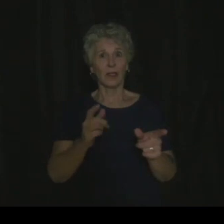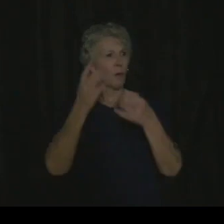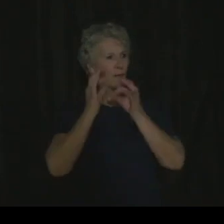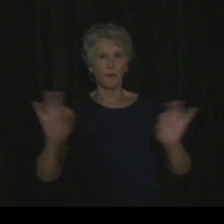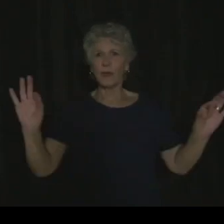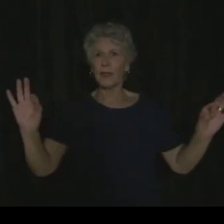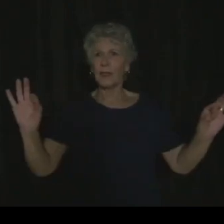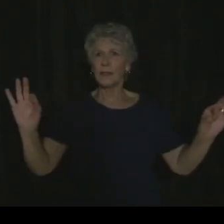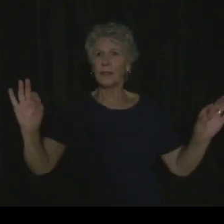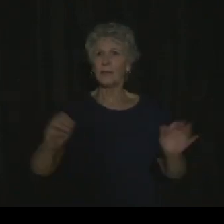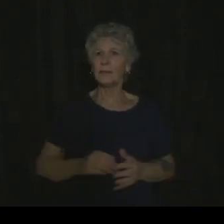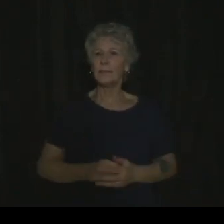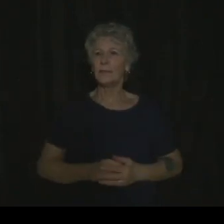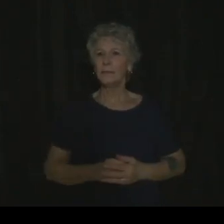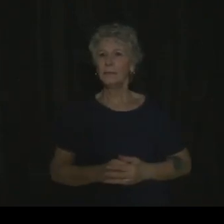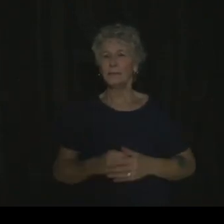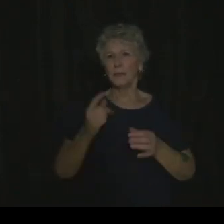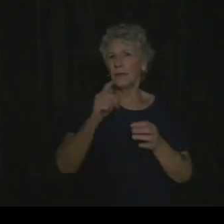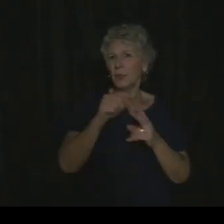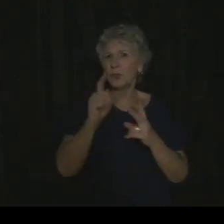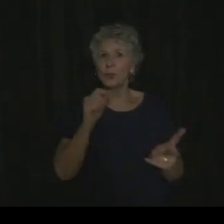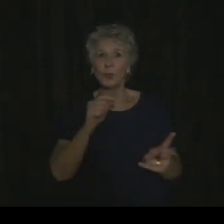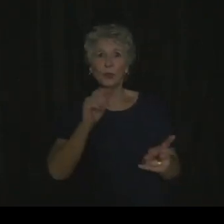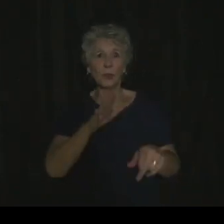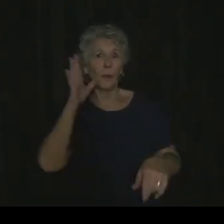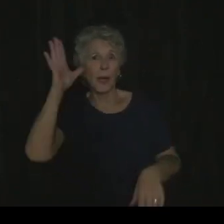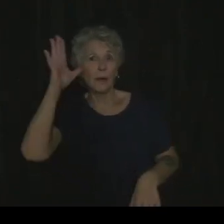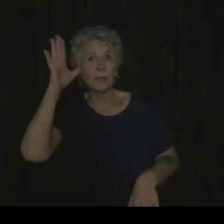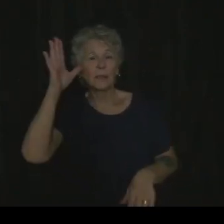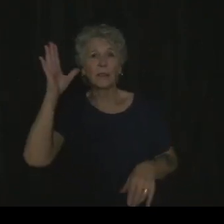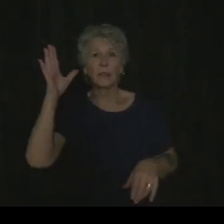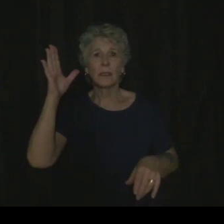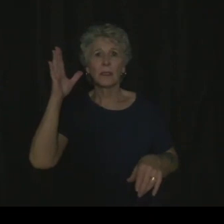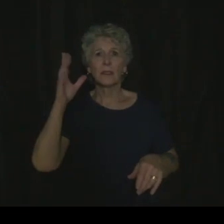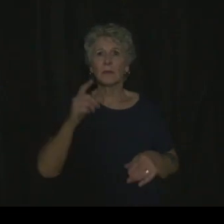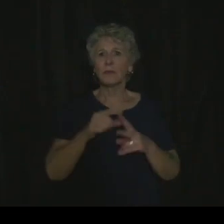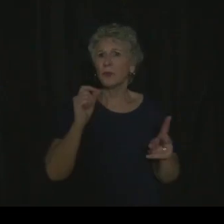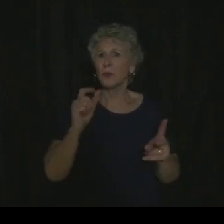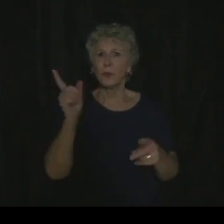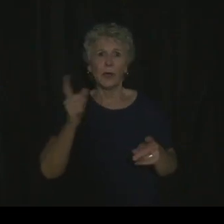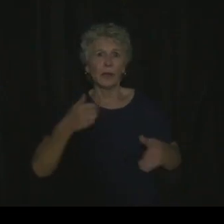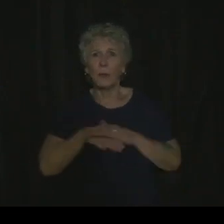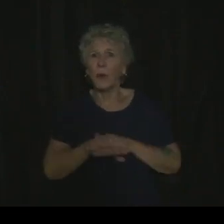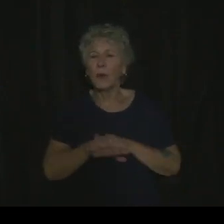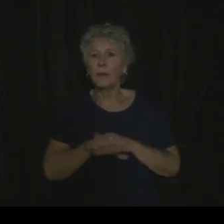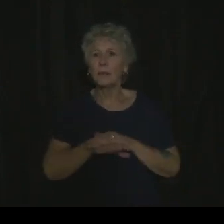free? Did you choose who your parents were? Did you choose where you were